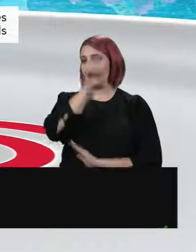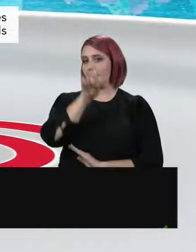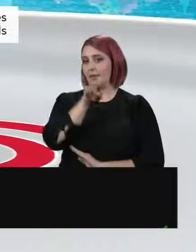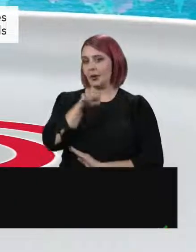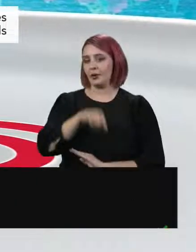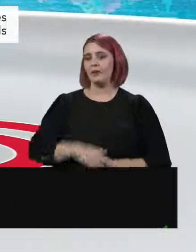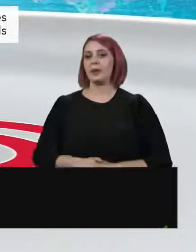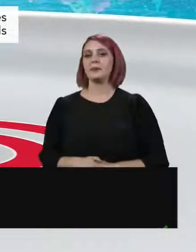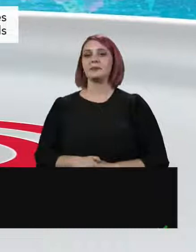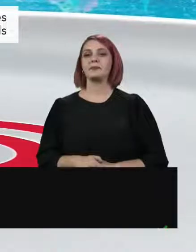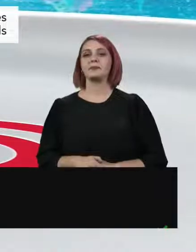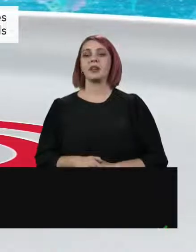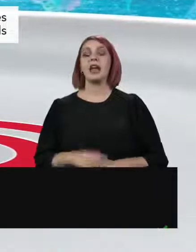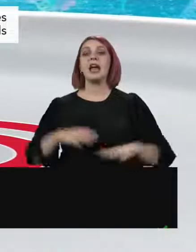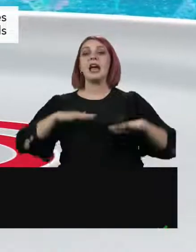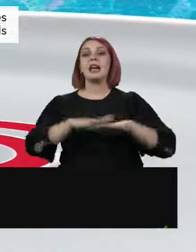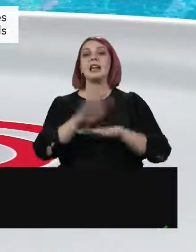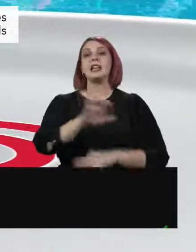Here's the next question